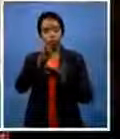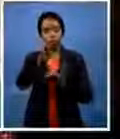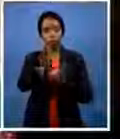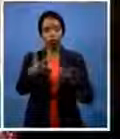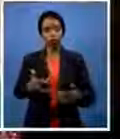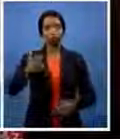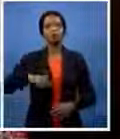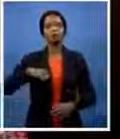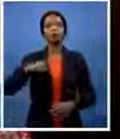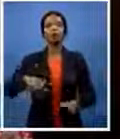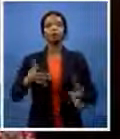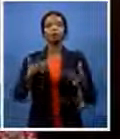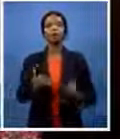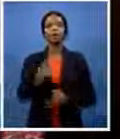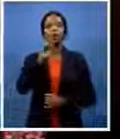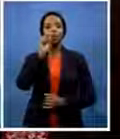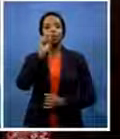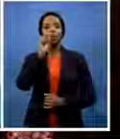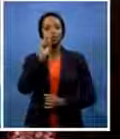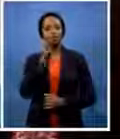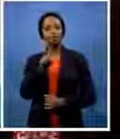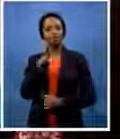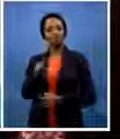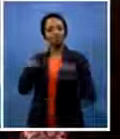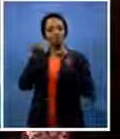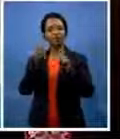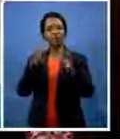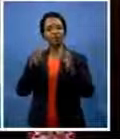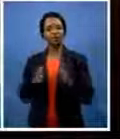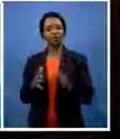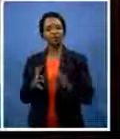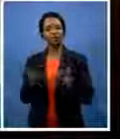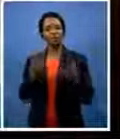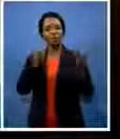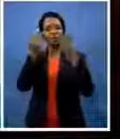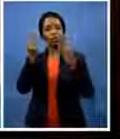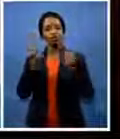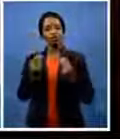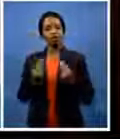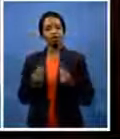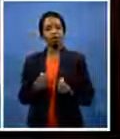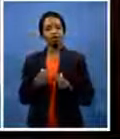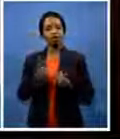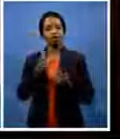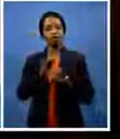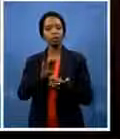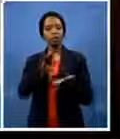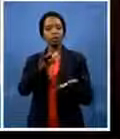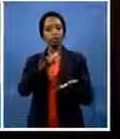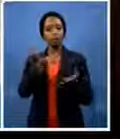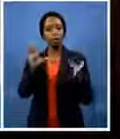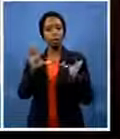specialist at the Financial Fiscal Commission. Now, the Financial Fiscal Commission was set up to